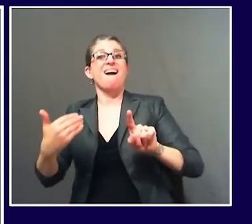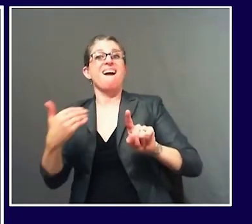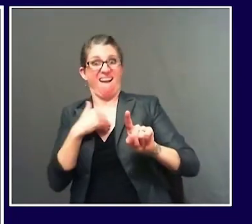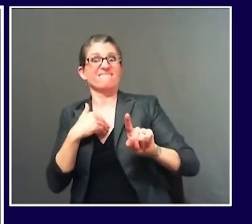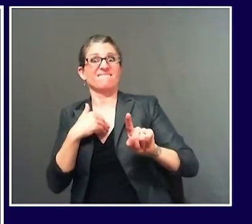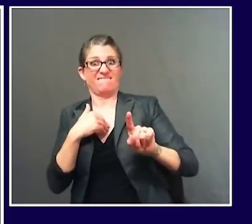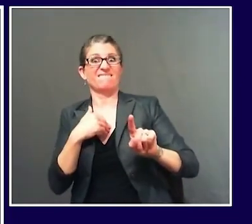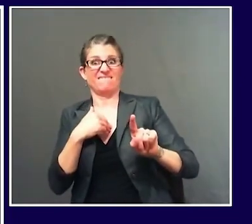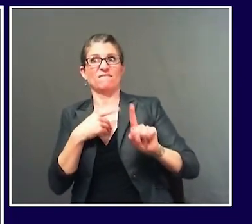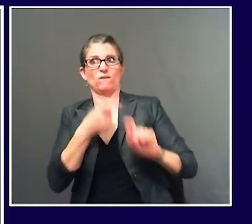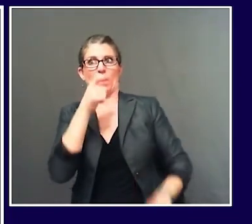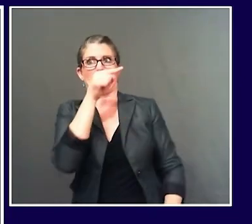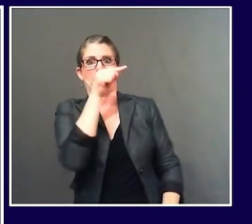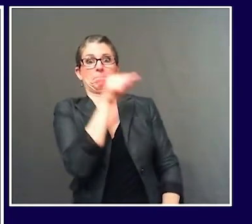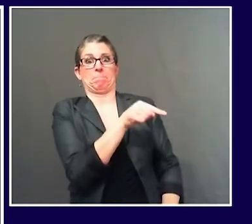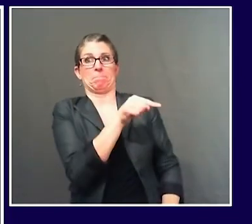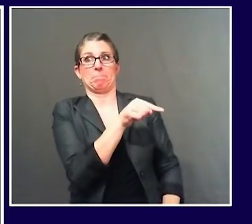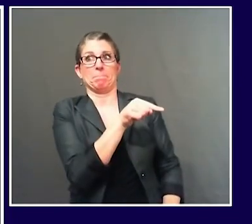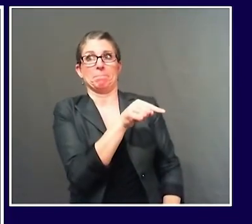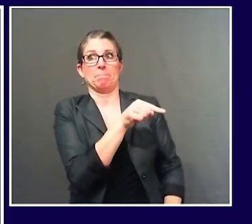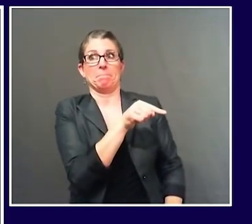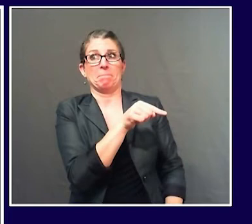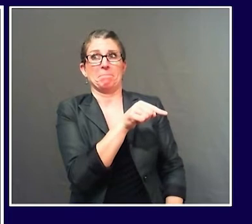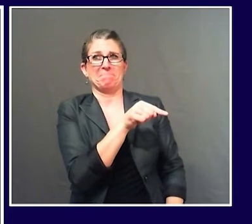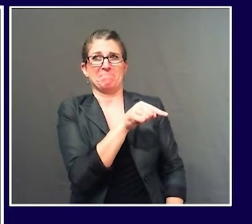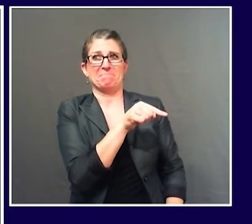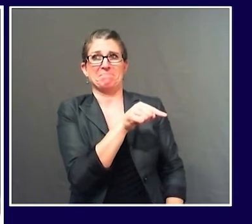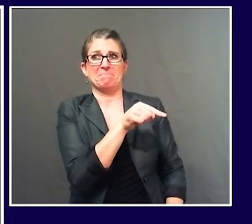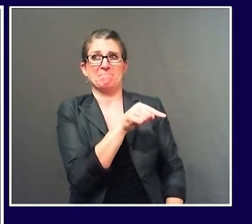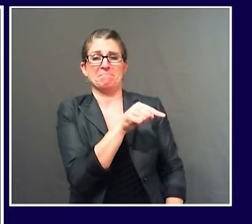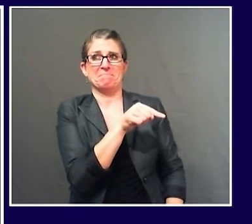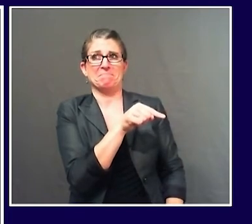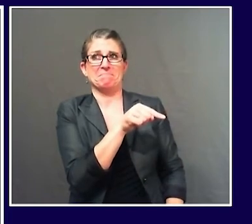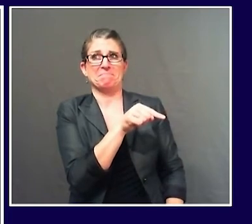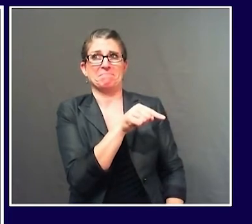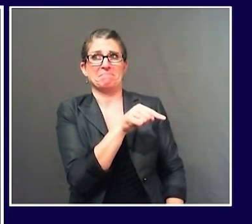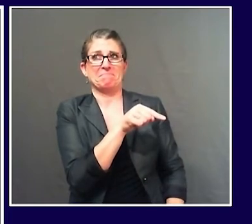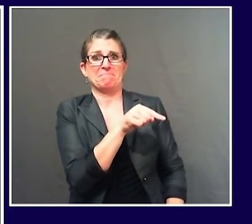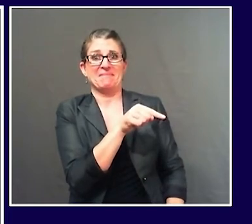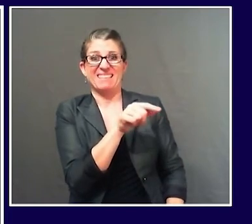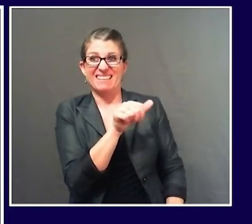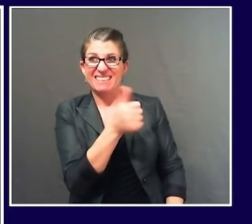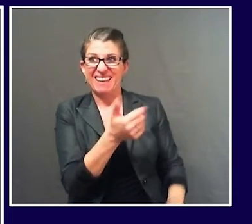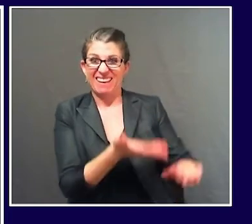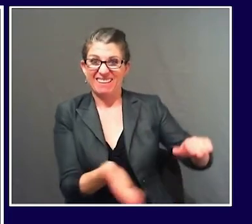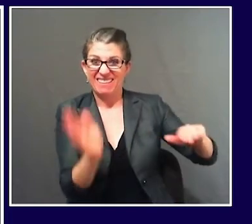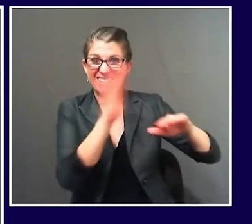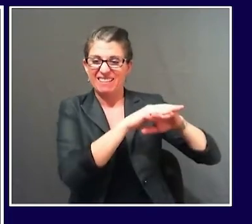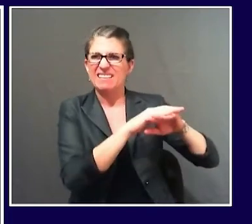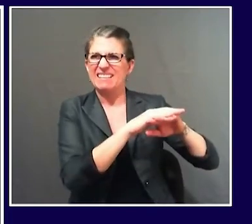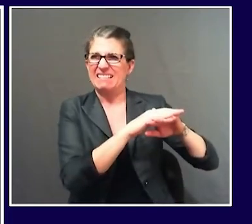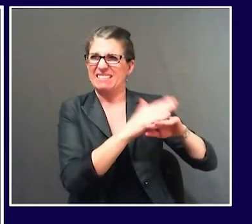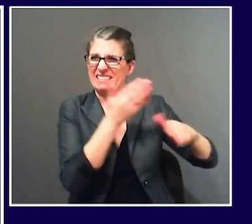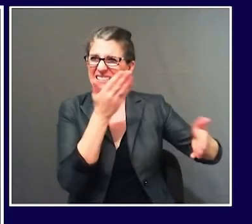And this seems like, without going through all of the numbers, one of the biggest, if not the biggest, outbreak we've had,